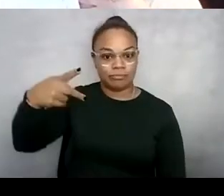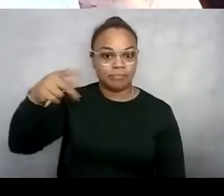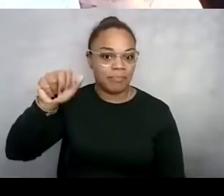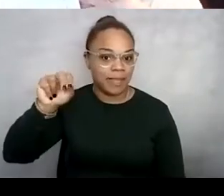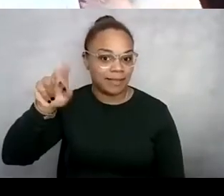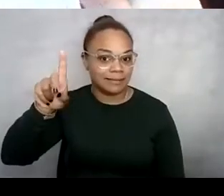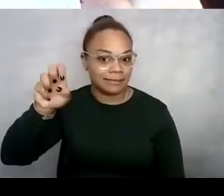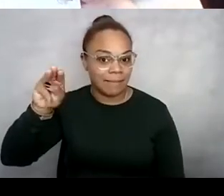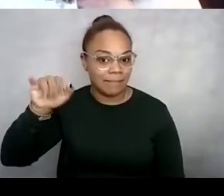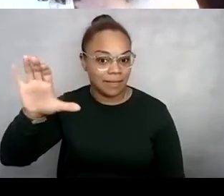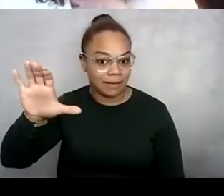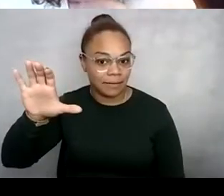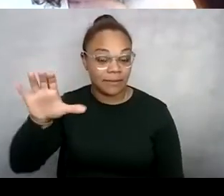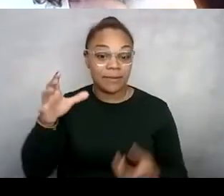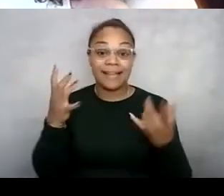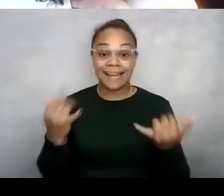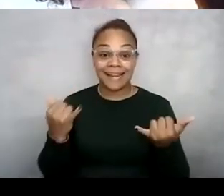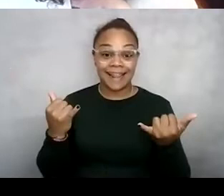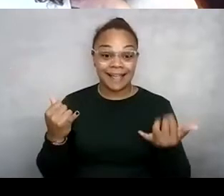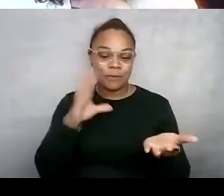Today we're going to talk about hope.